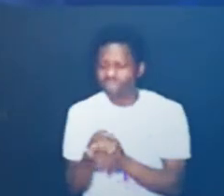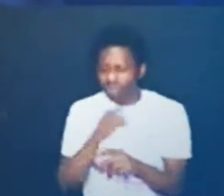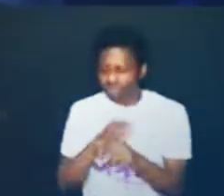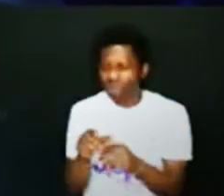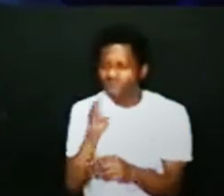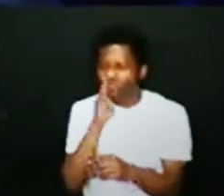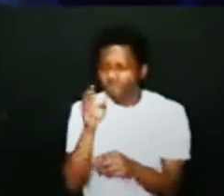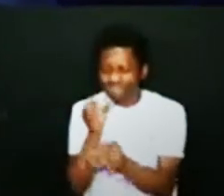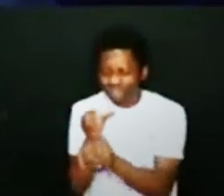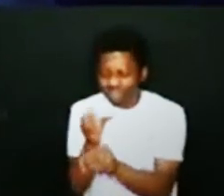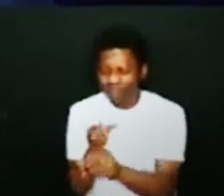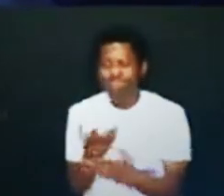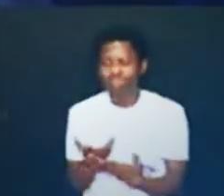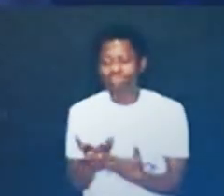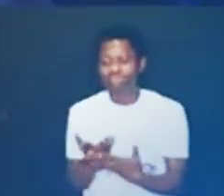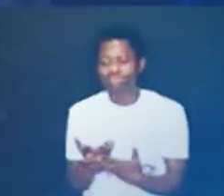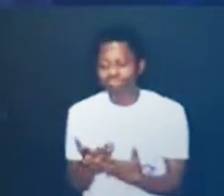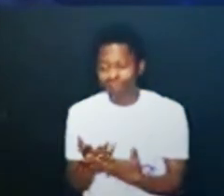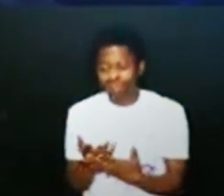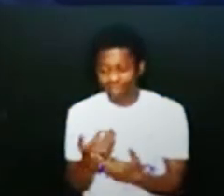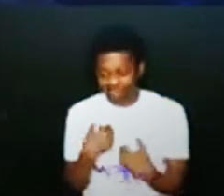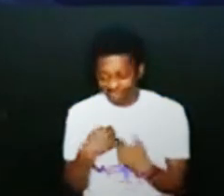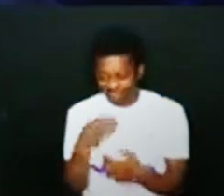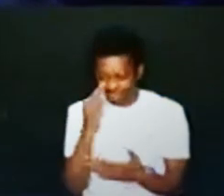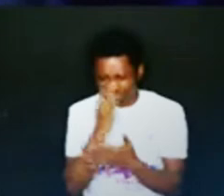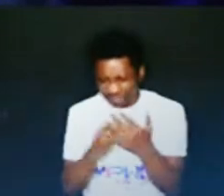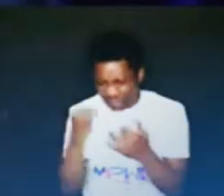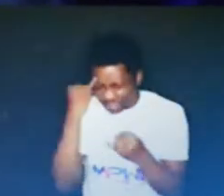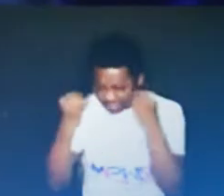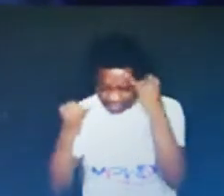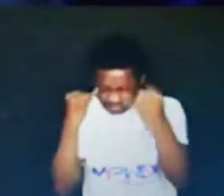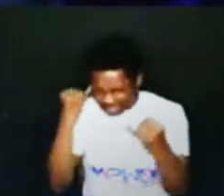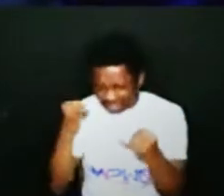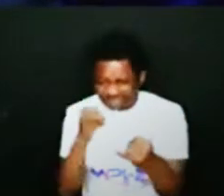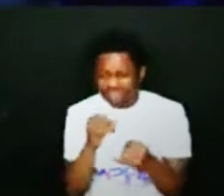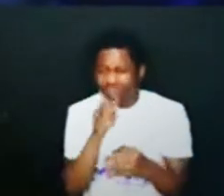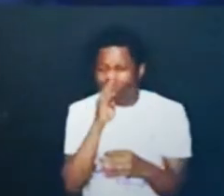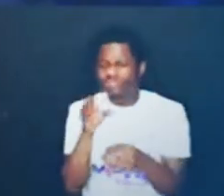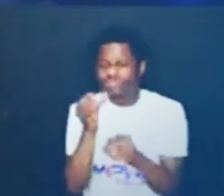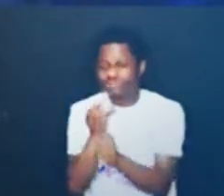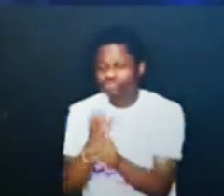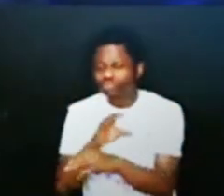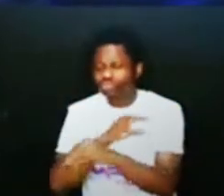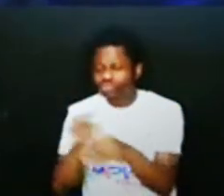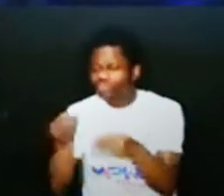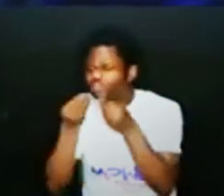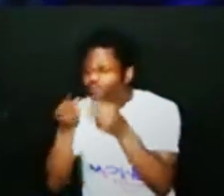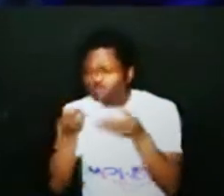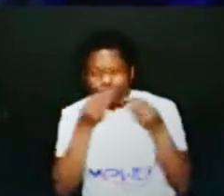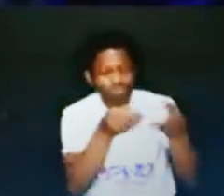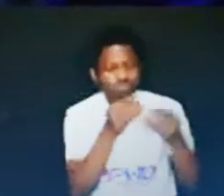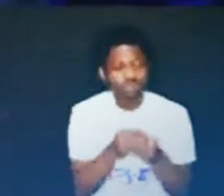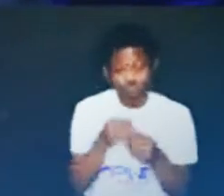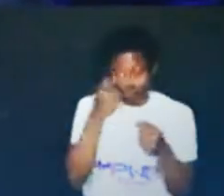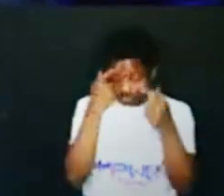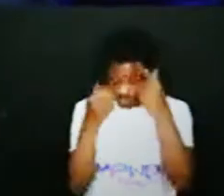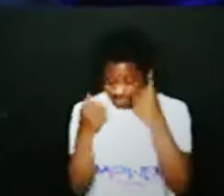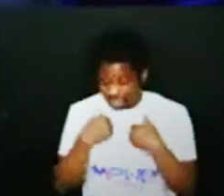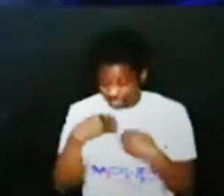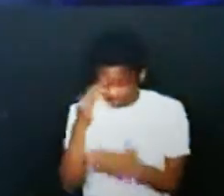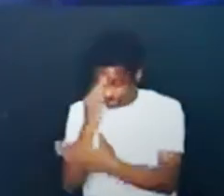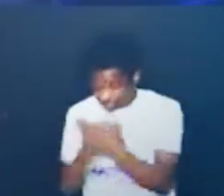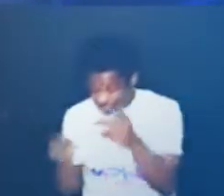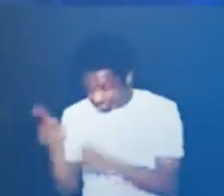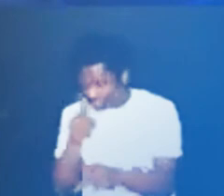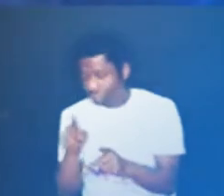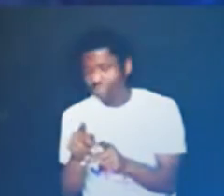I'm even talking about having some ideas. Be careful, otherwise there are certain people, they will abort the dream and then